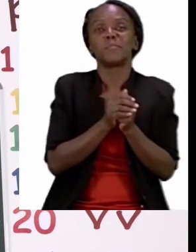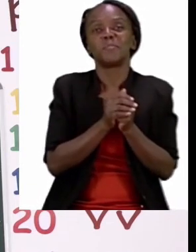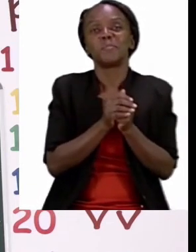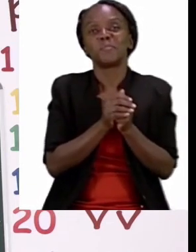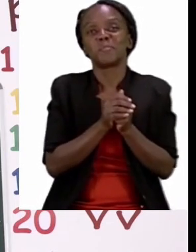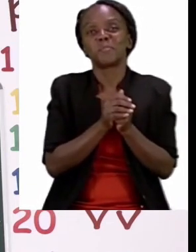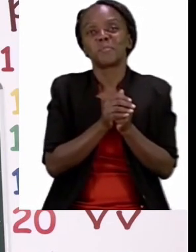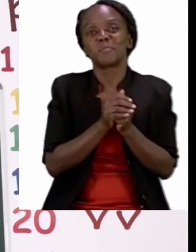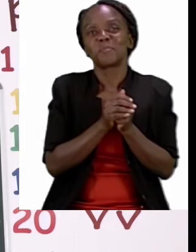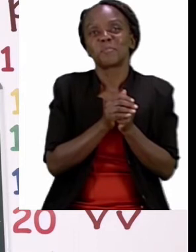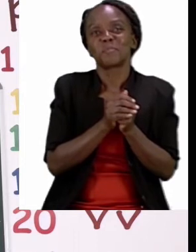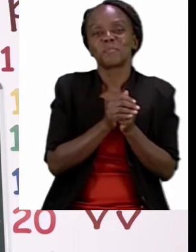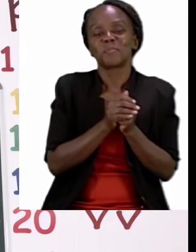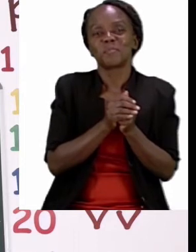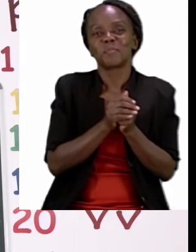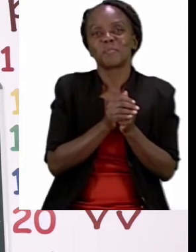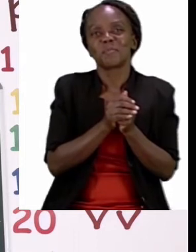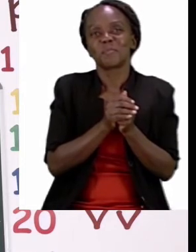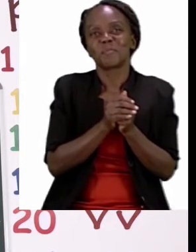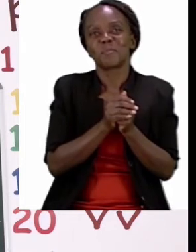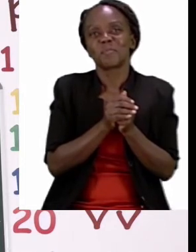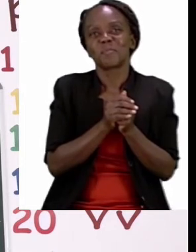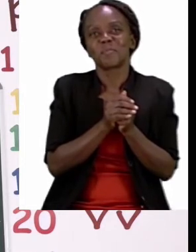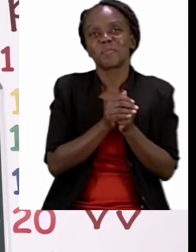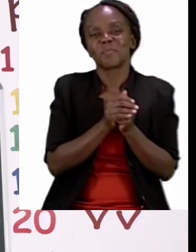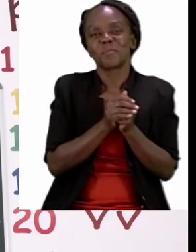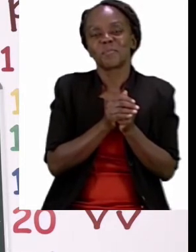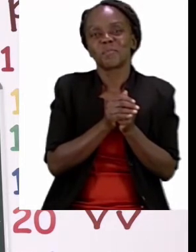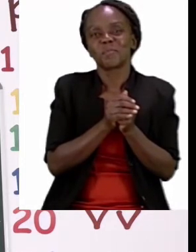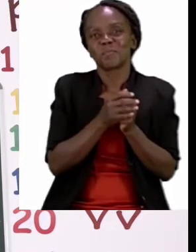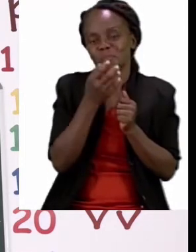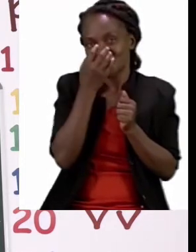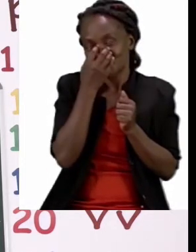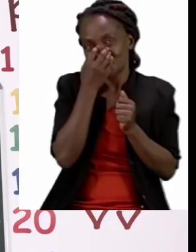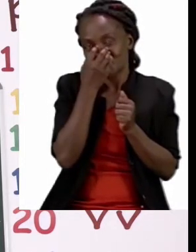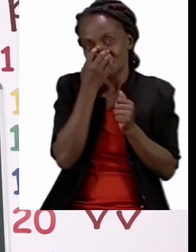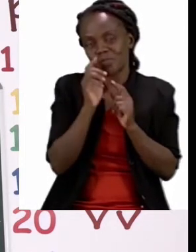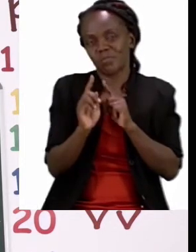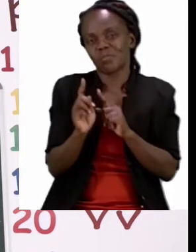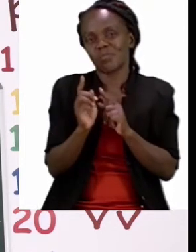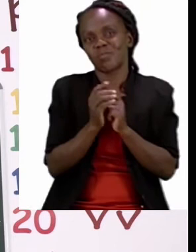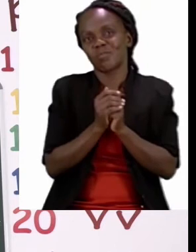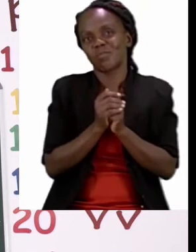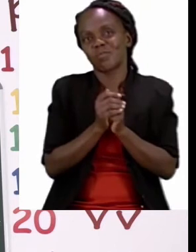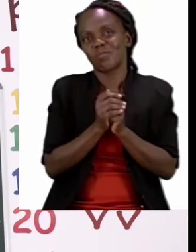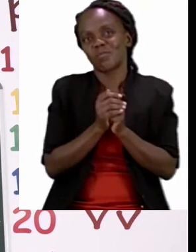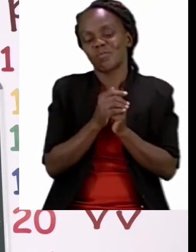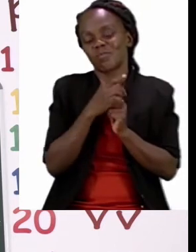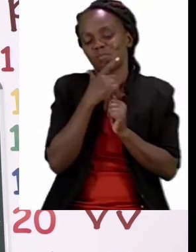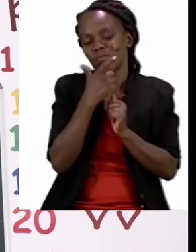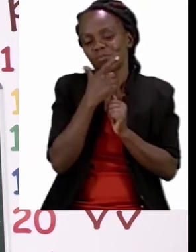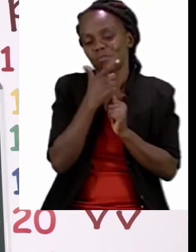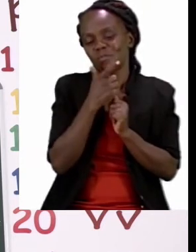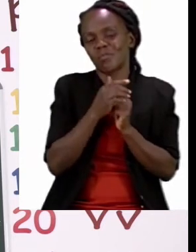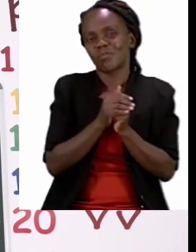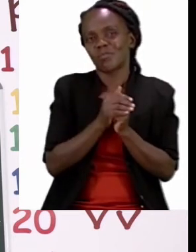There you are, Sashi. So, from Sashi and I, we would like to say thank you so